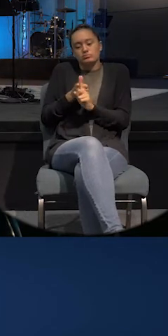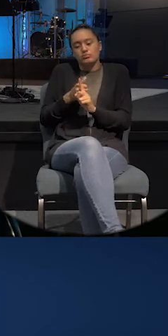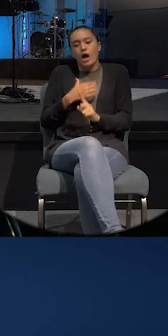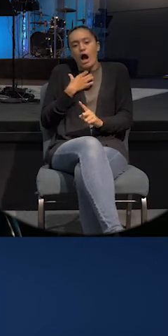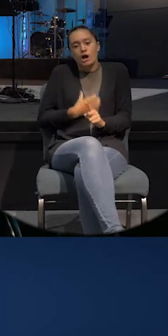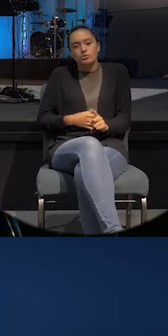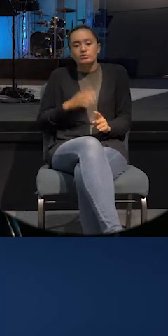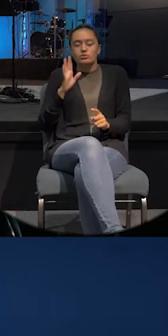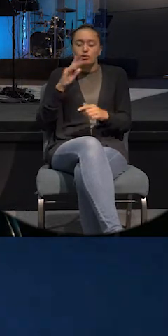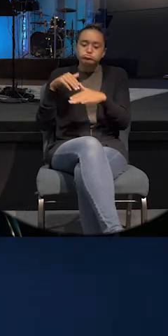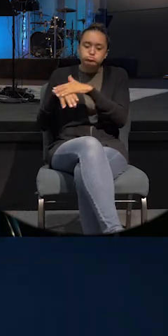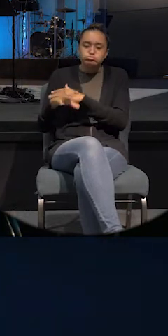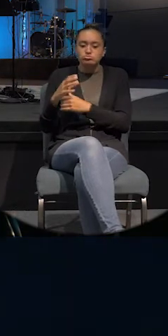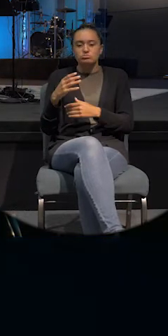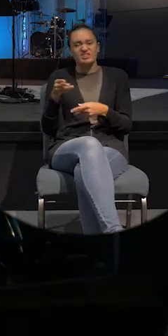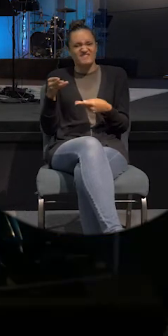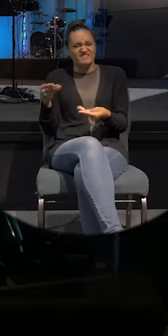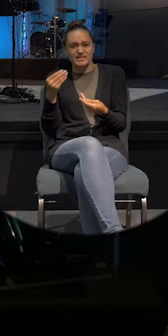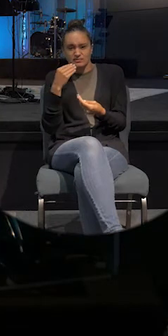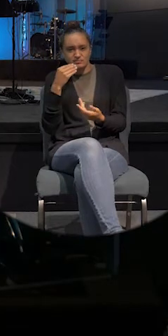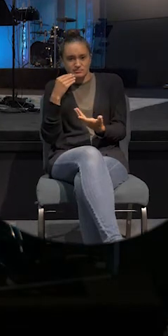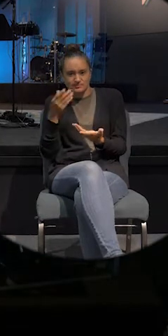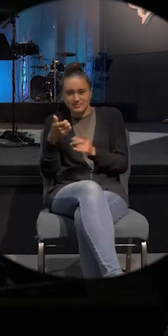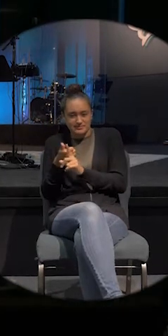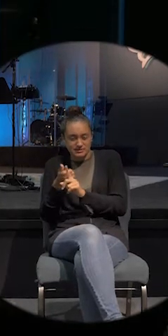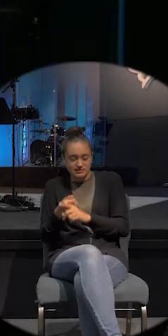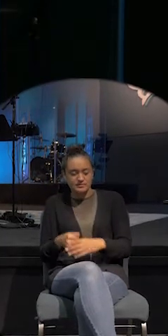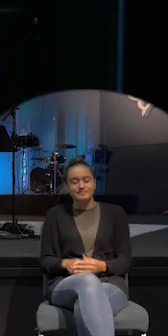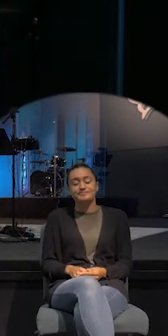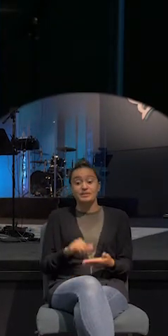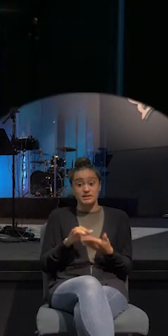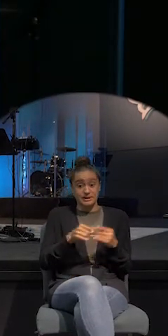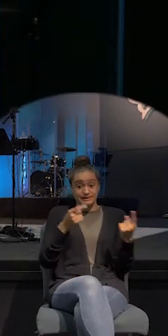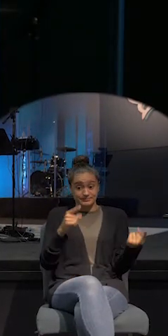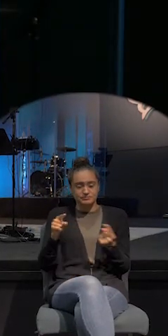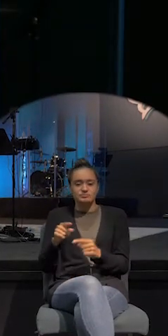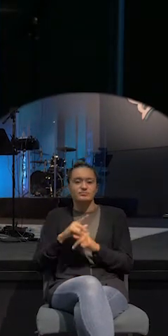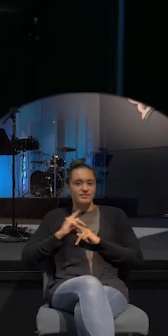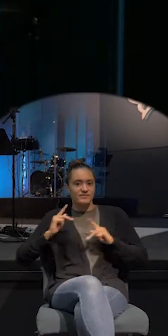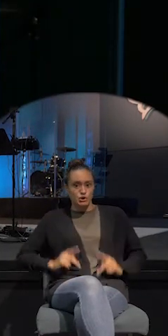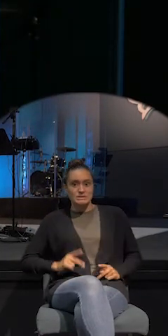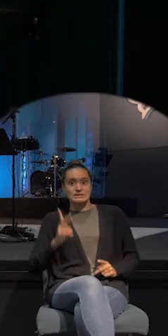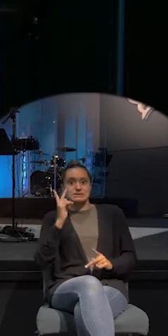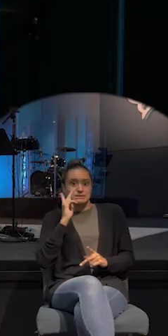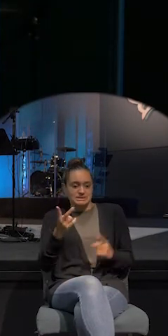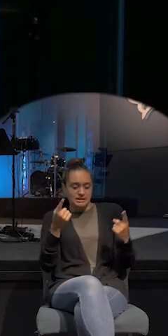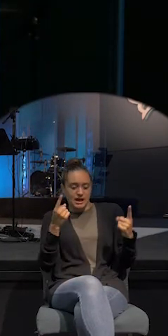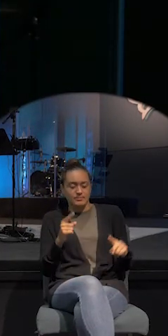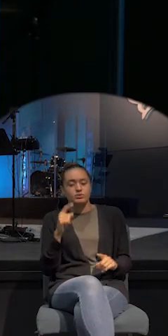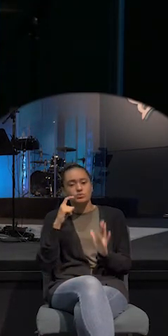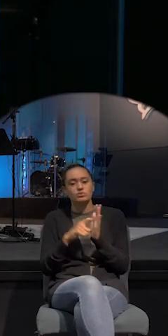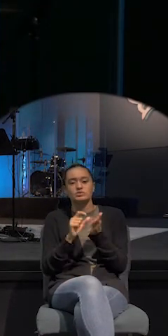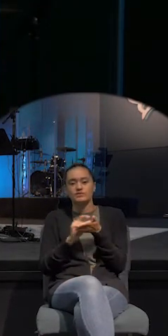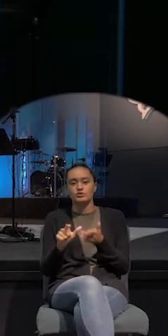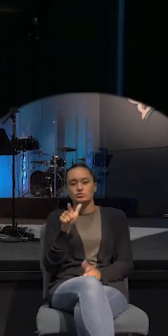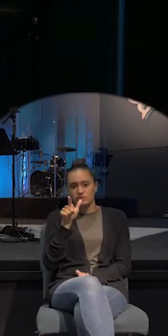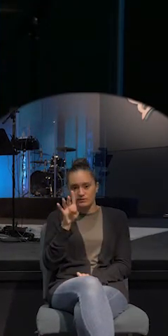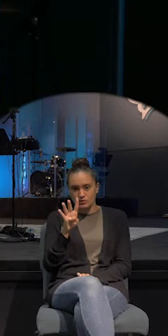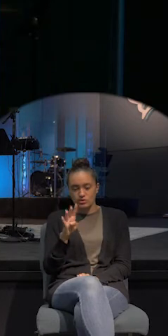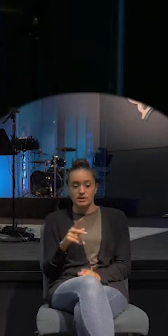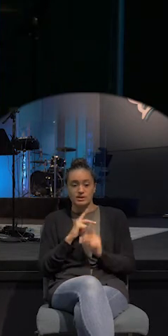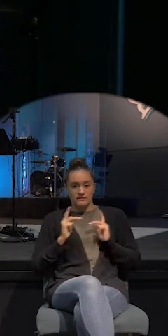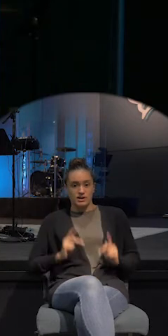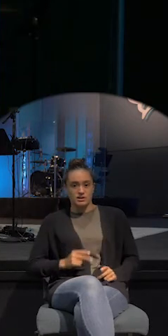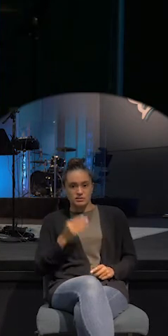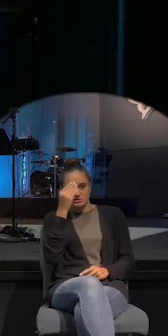were to pick the grain and feed themselves. Well, as this is taking place, the Pharisees see this. Notice in verse 24, the Pharisees